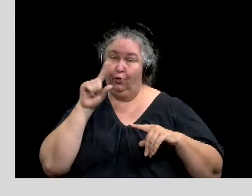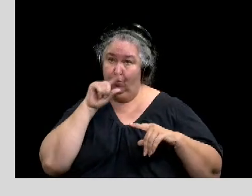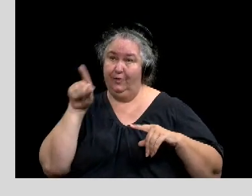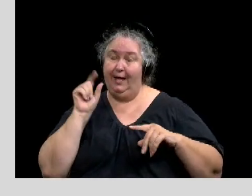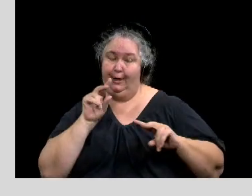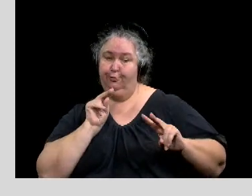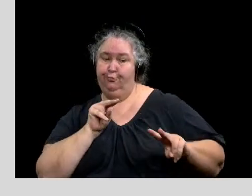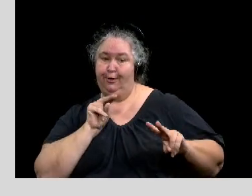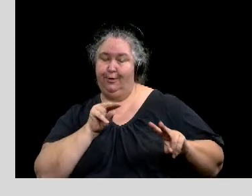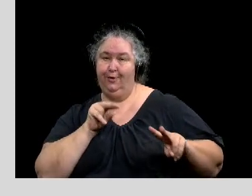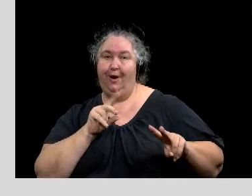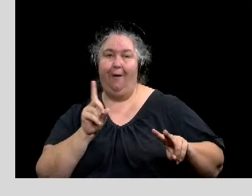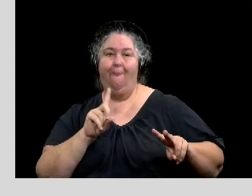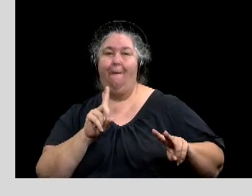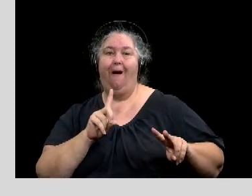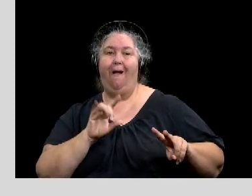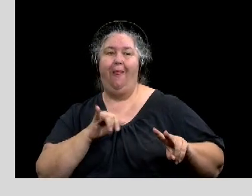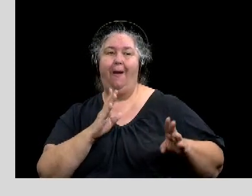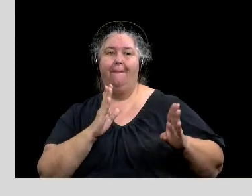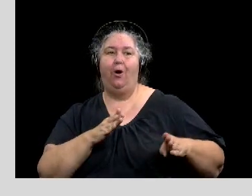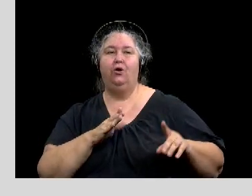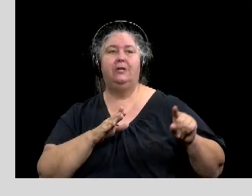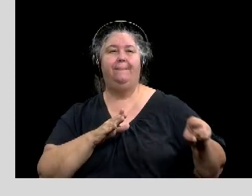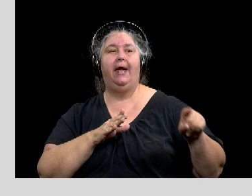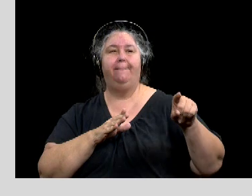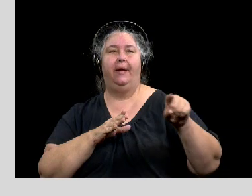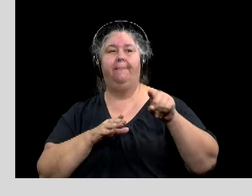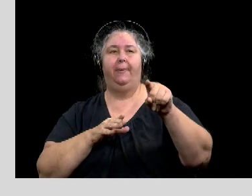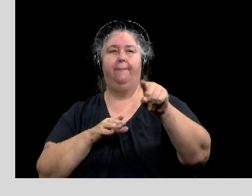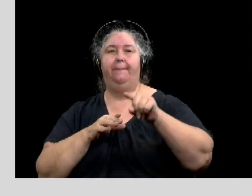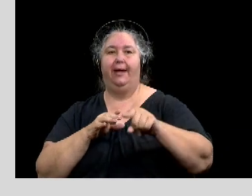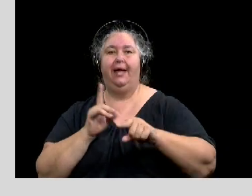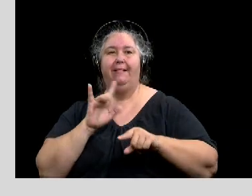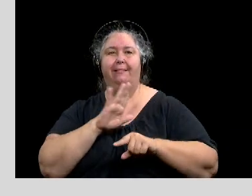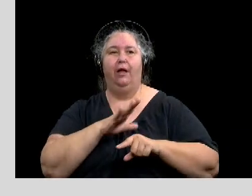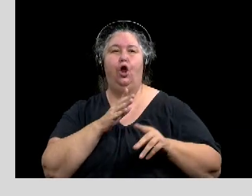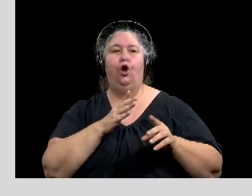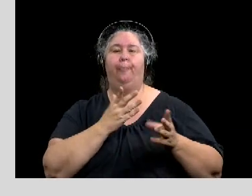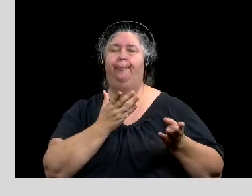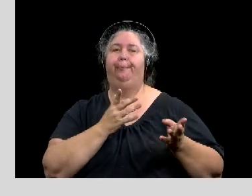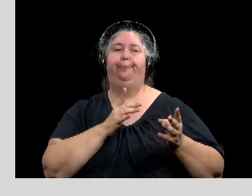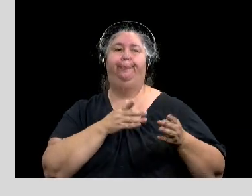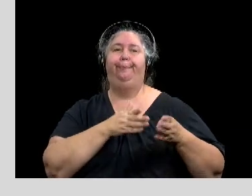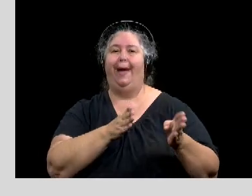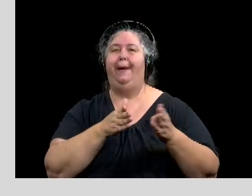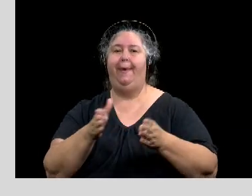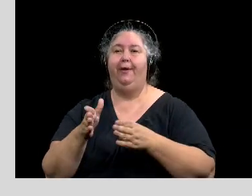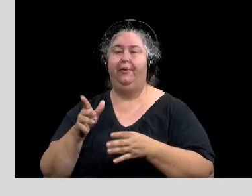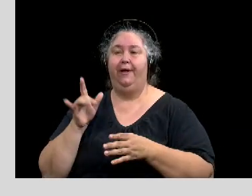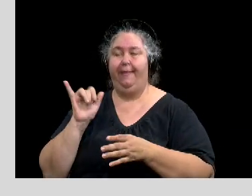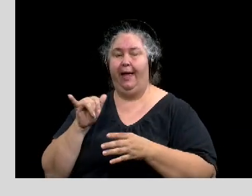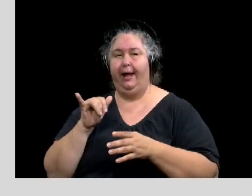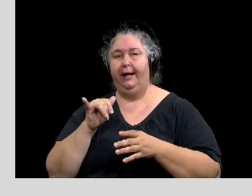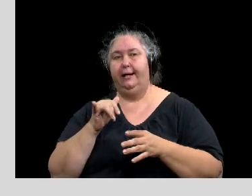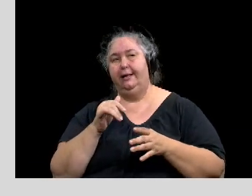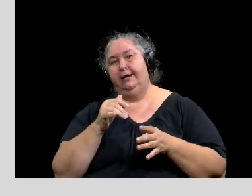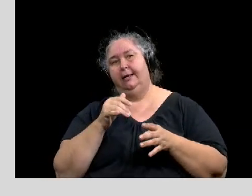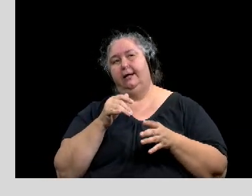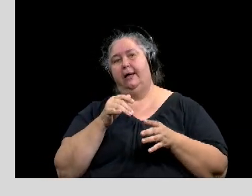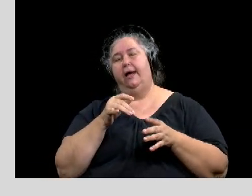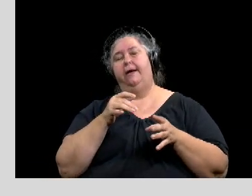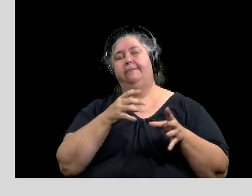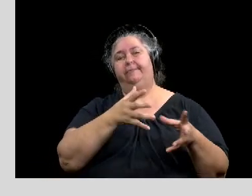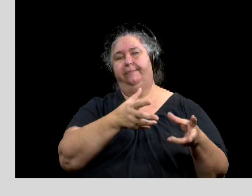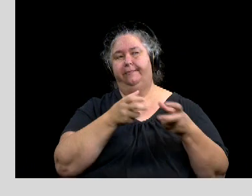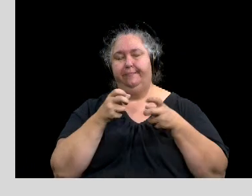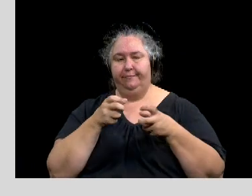track where individuals have been and patterns. They anonymize this data and then aggregate